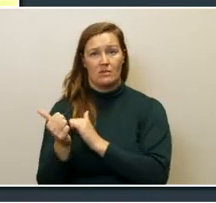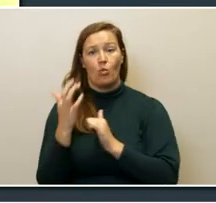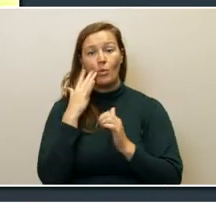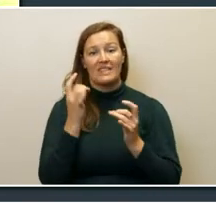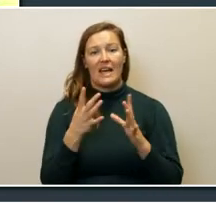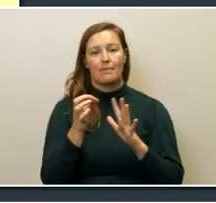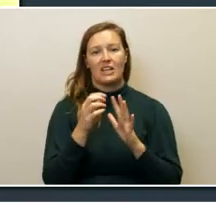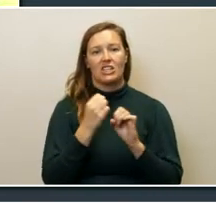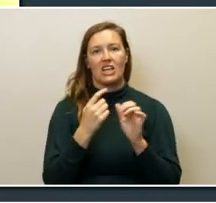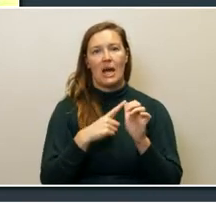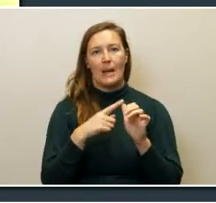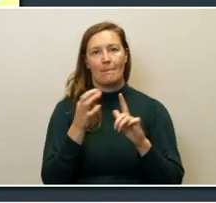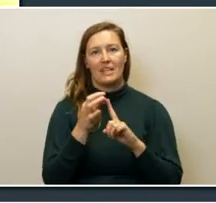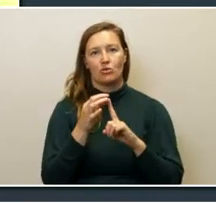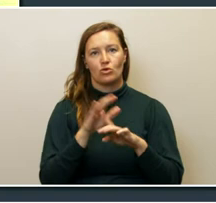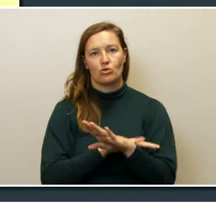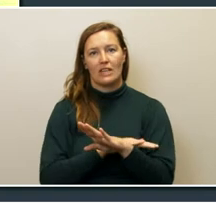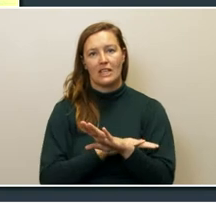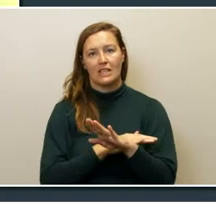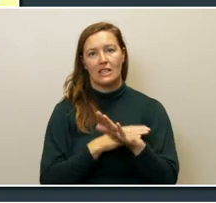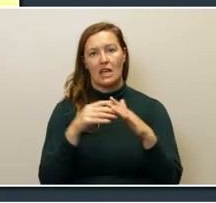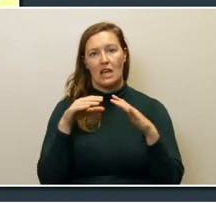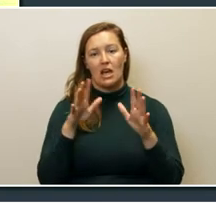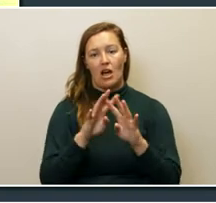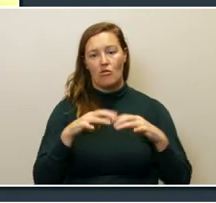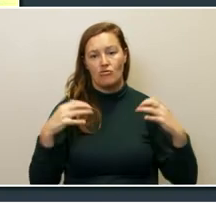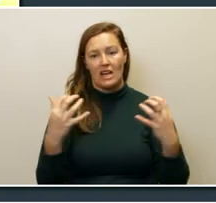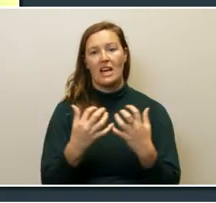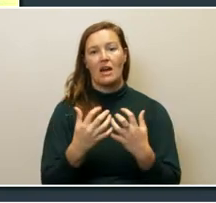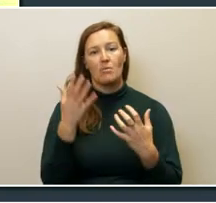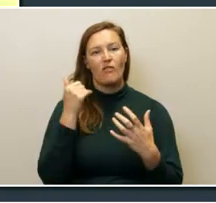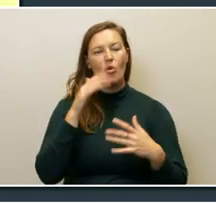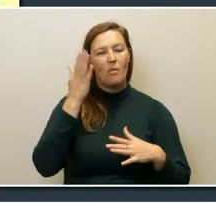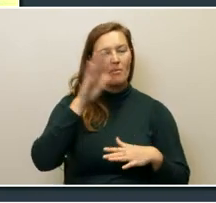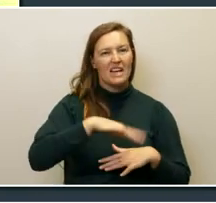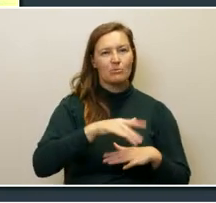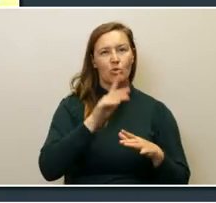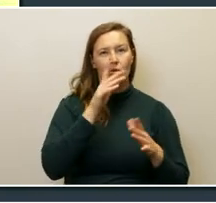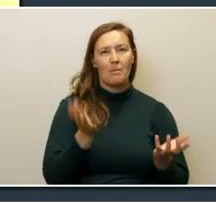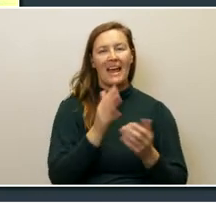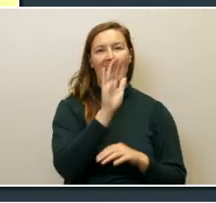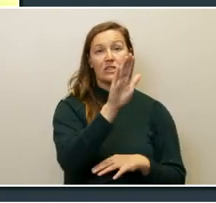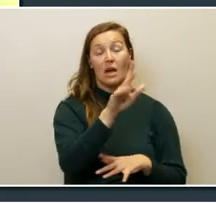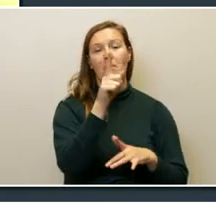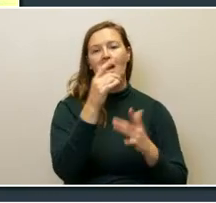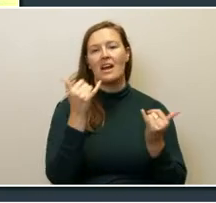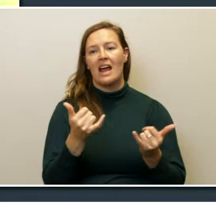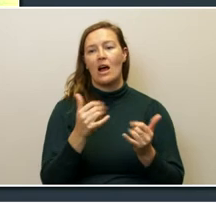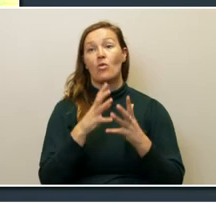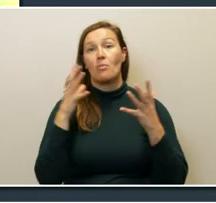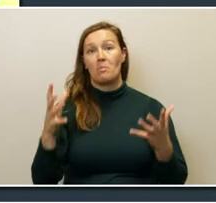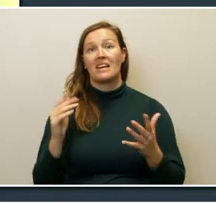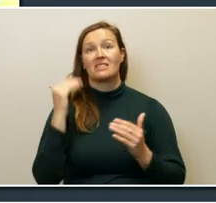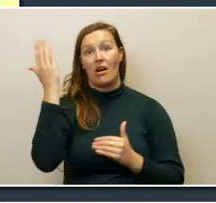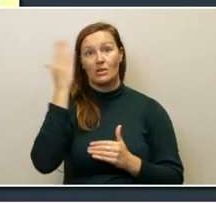PGA, basketball was a sport played outside in many schools. It's now the biggest